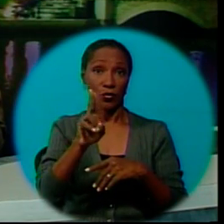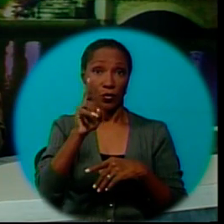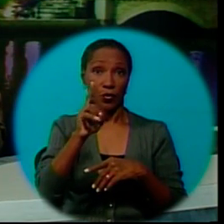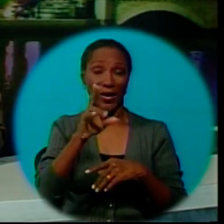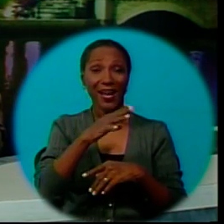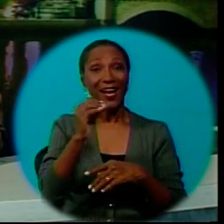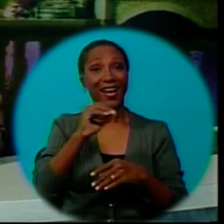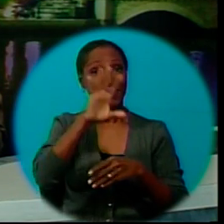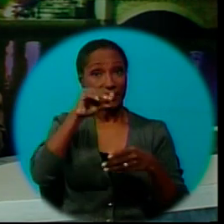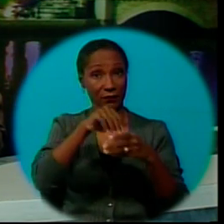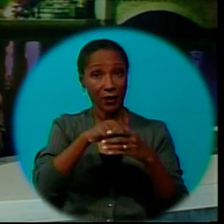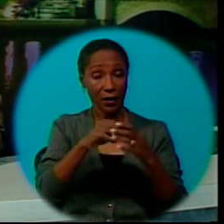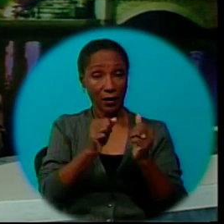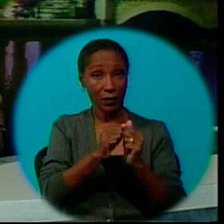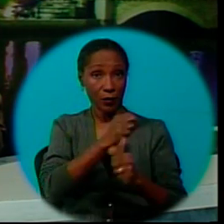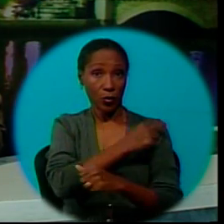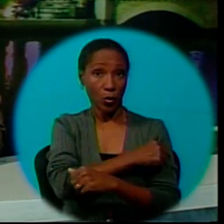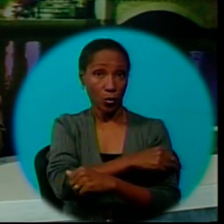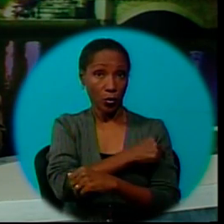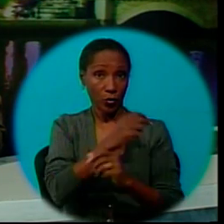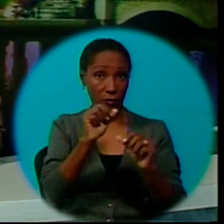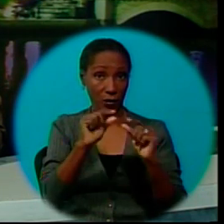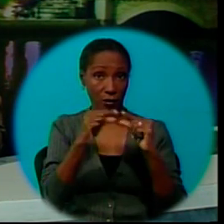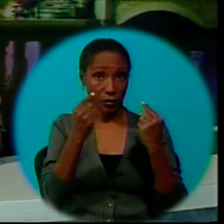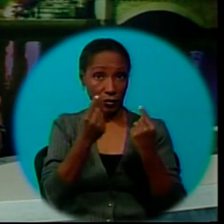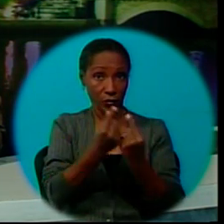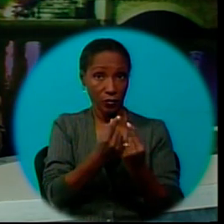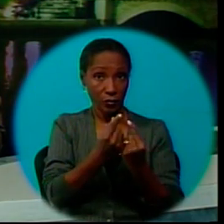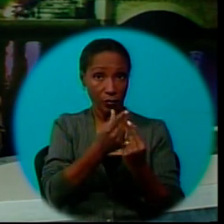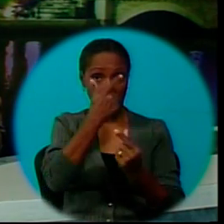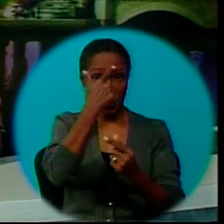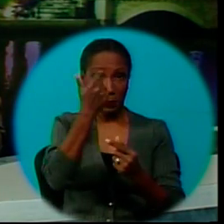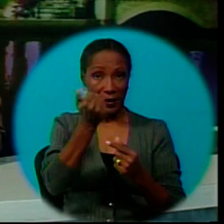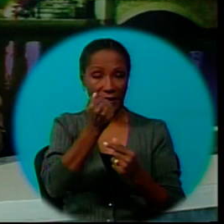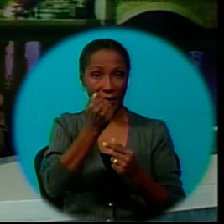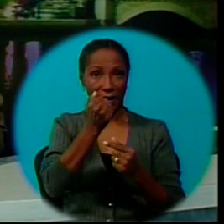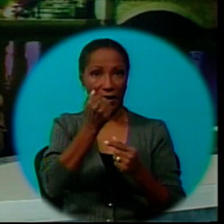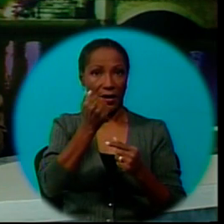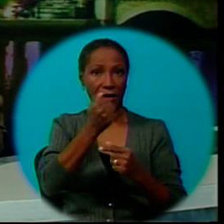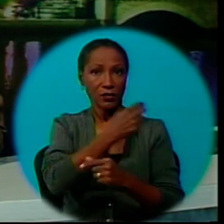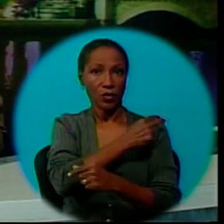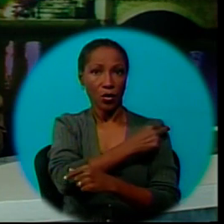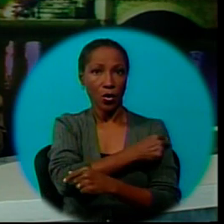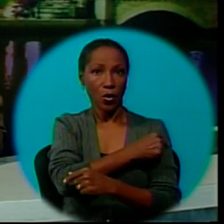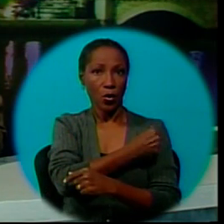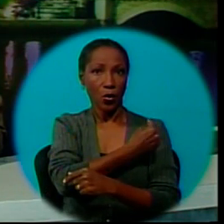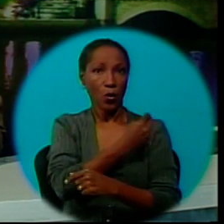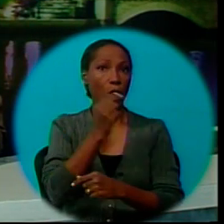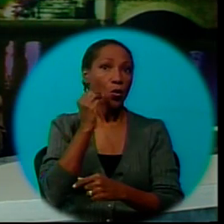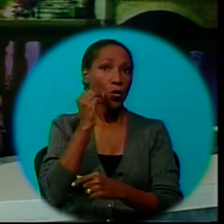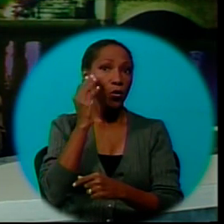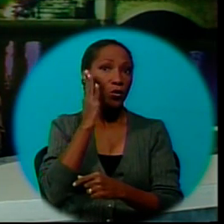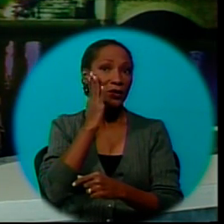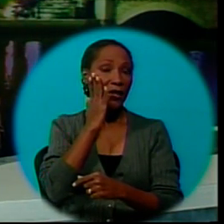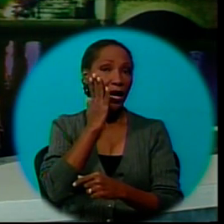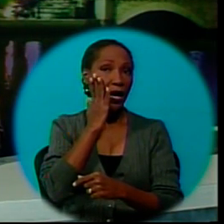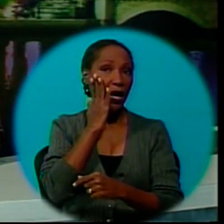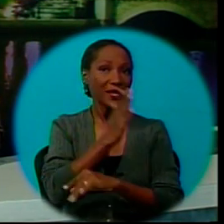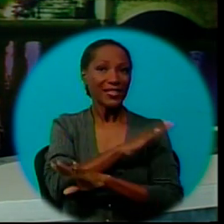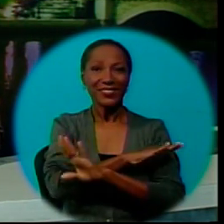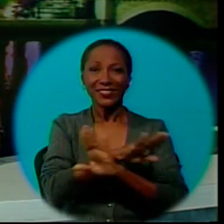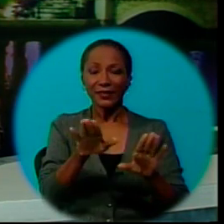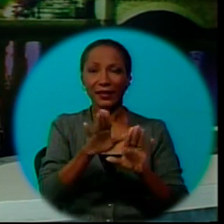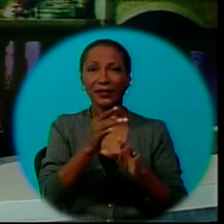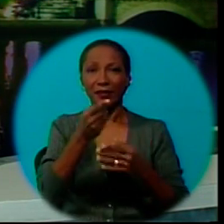General Secretary Tony Moore, it stems from the alleged failure of a major hotel to honor a wages accord. She was speaking during a